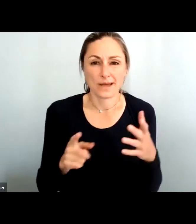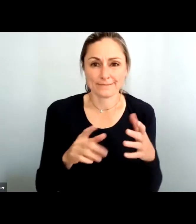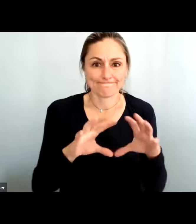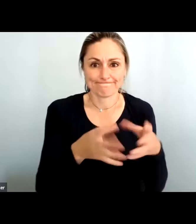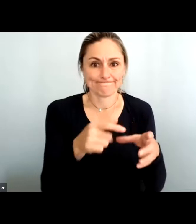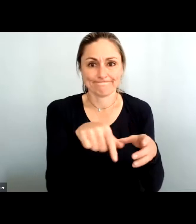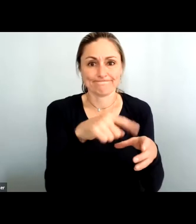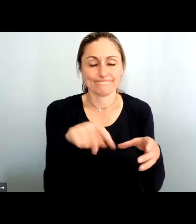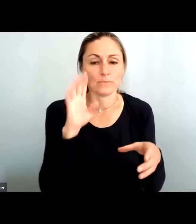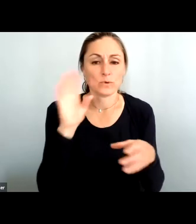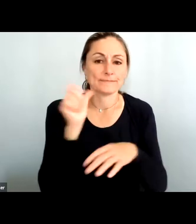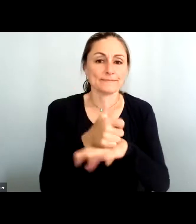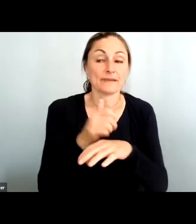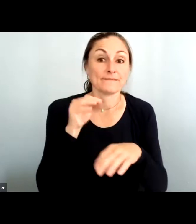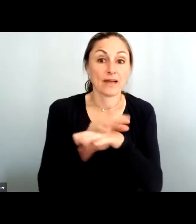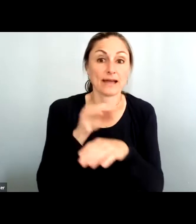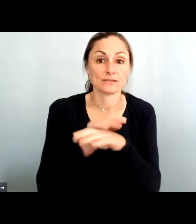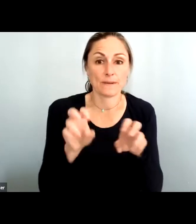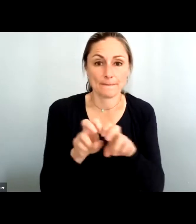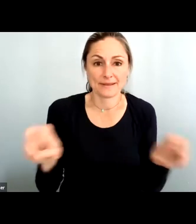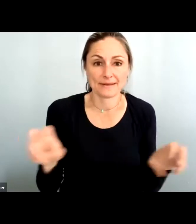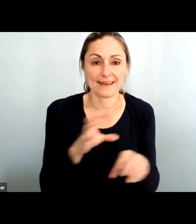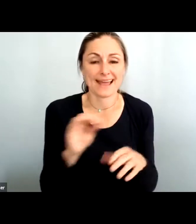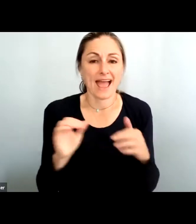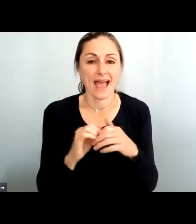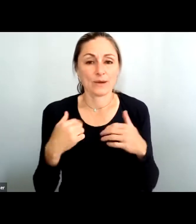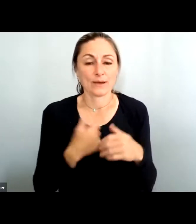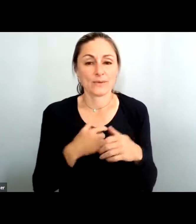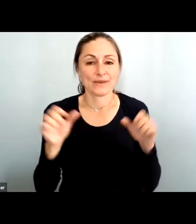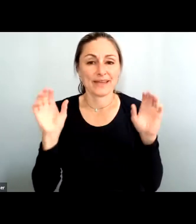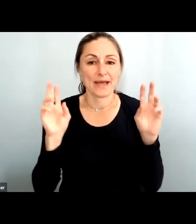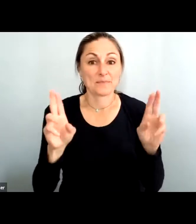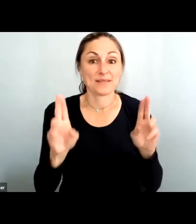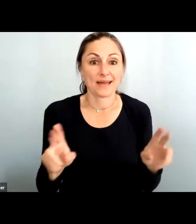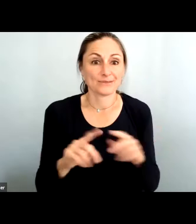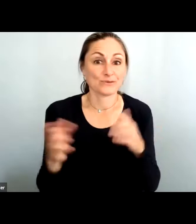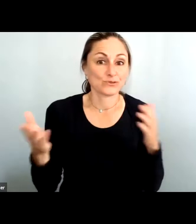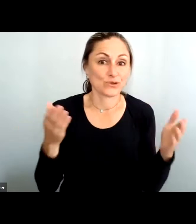advisory panel for this, and how can we apply to serve on it?